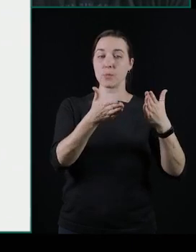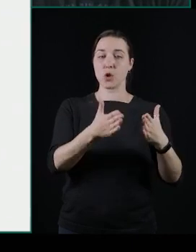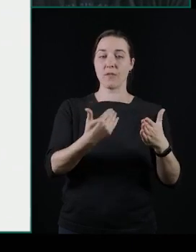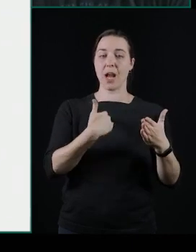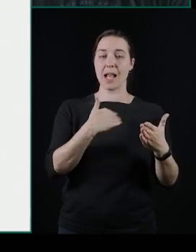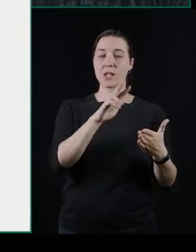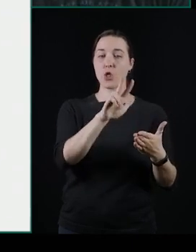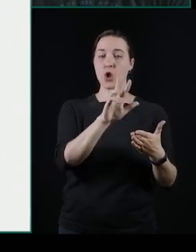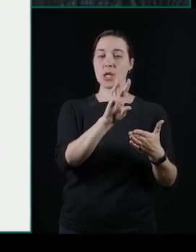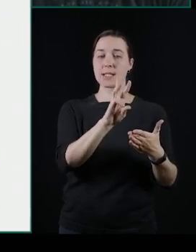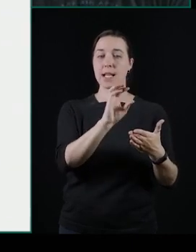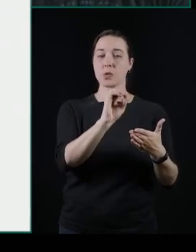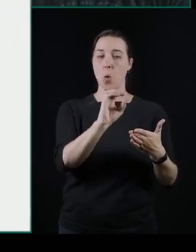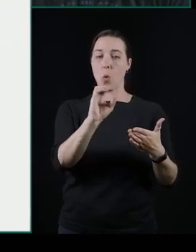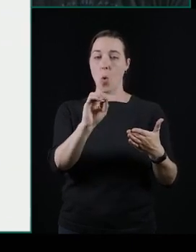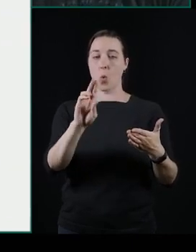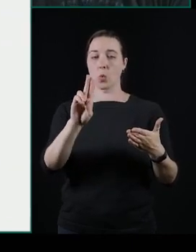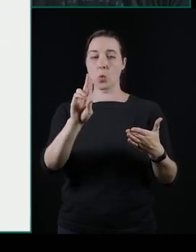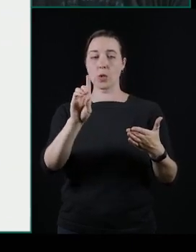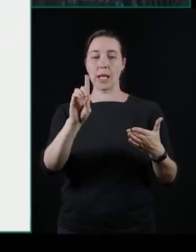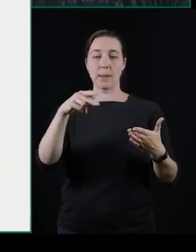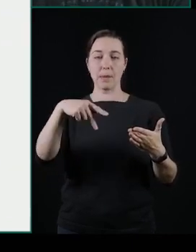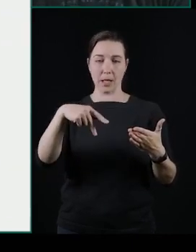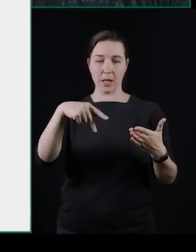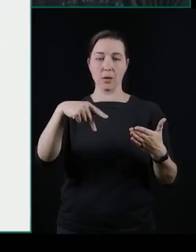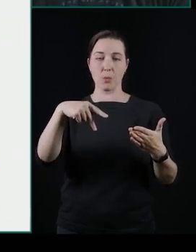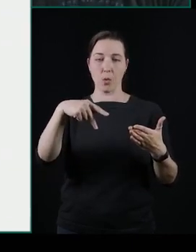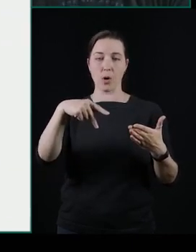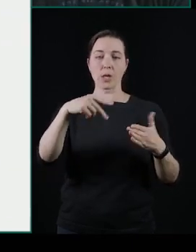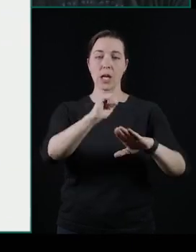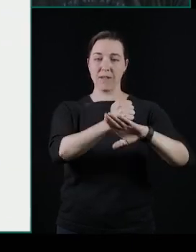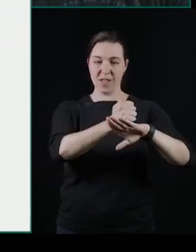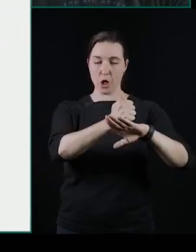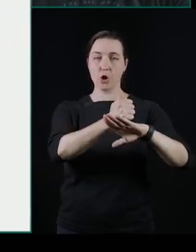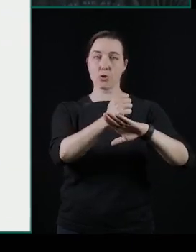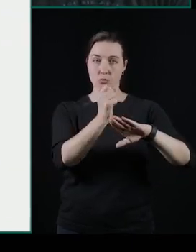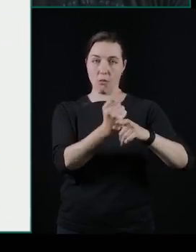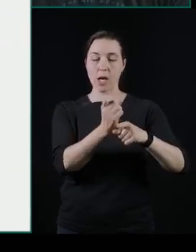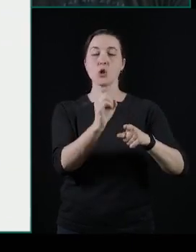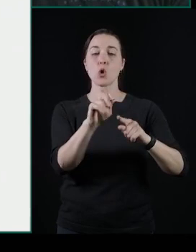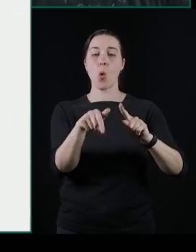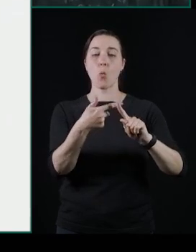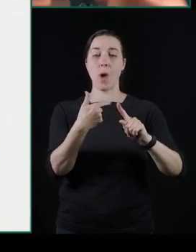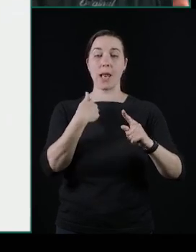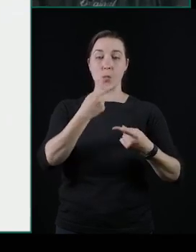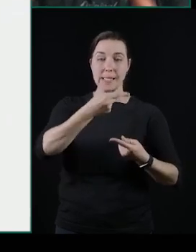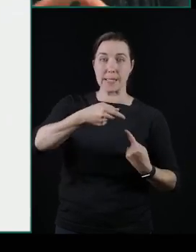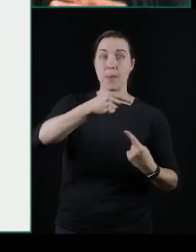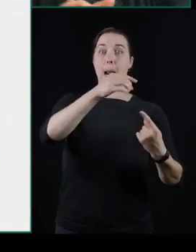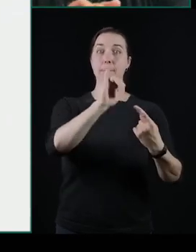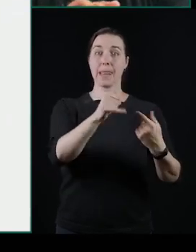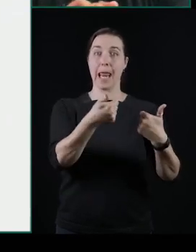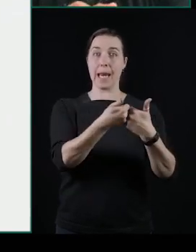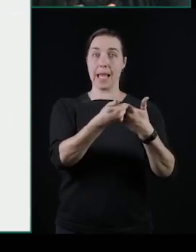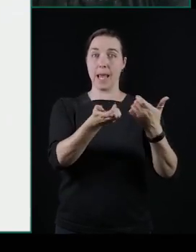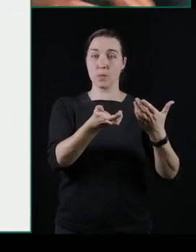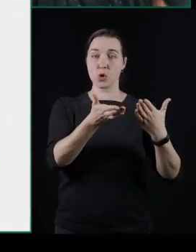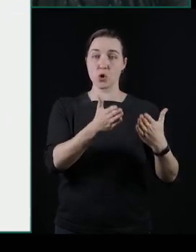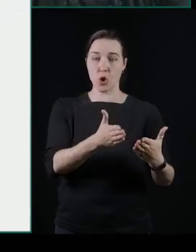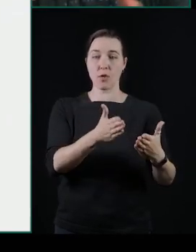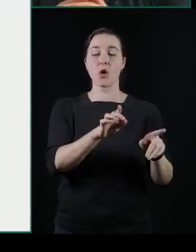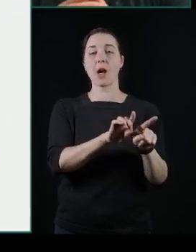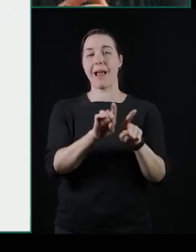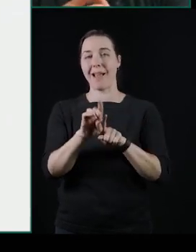server has 3600 UDP port configured, right? So when we spin up these game servers